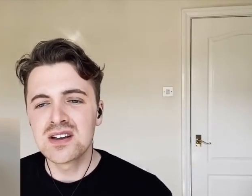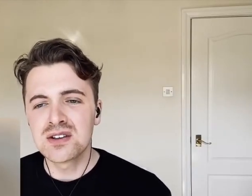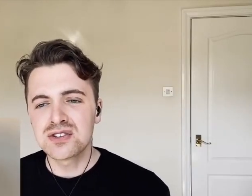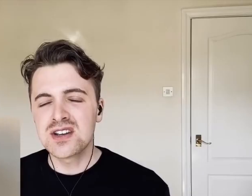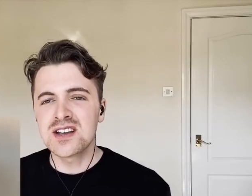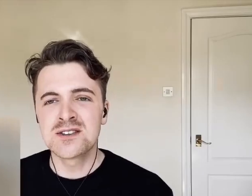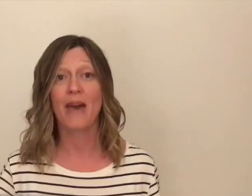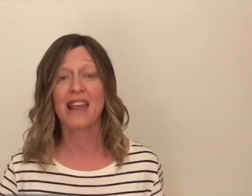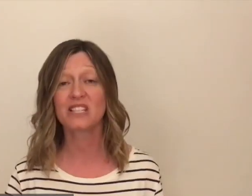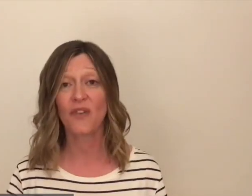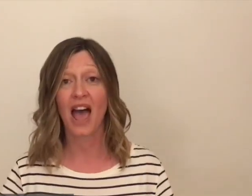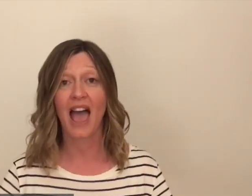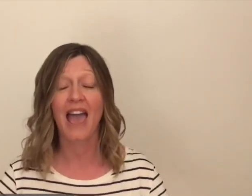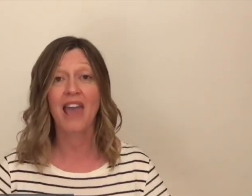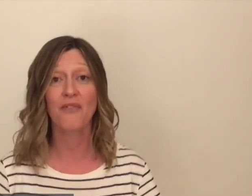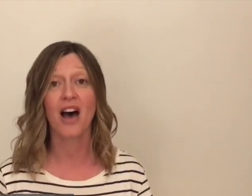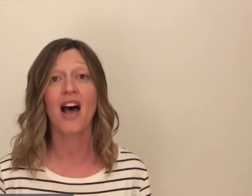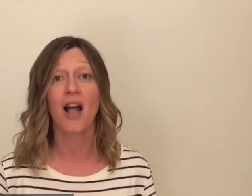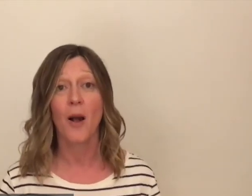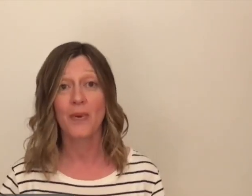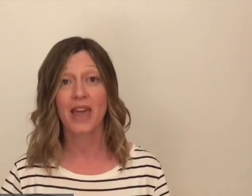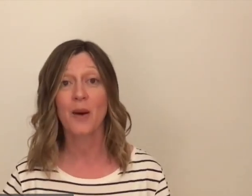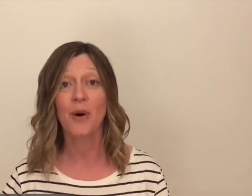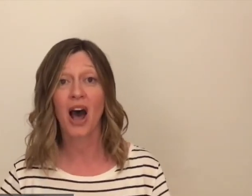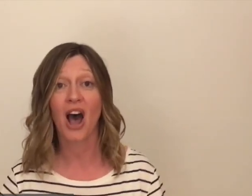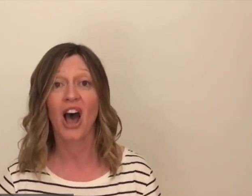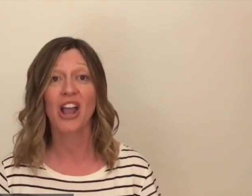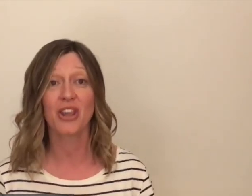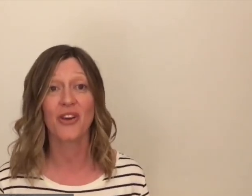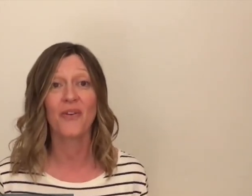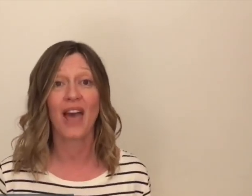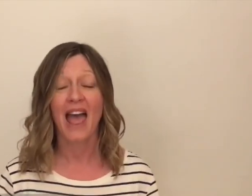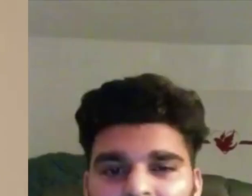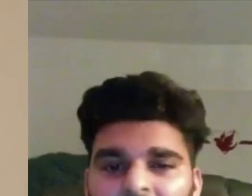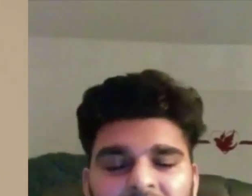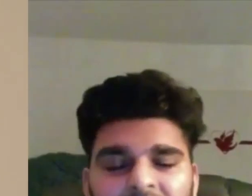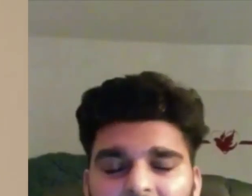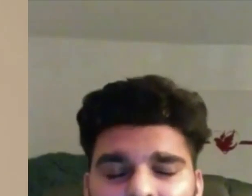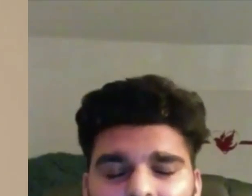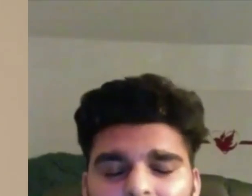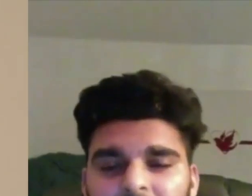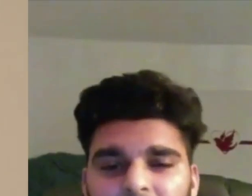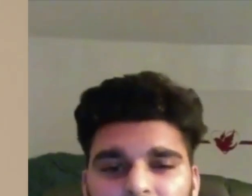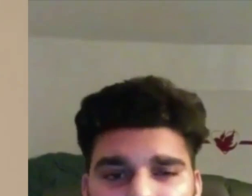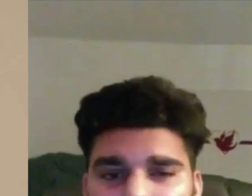their children. May his favor be upon you and